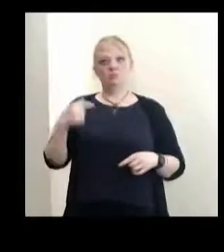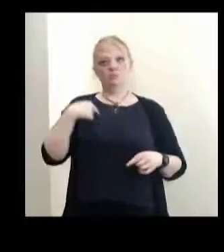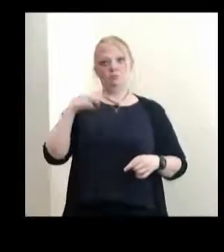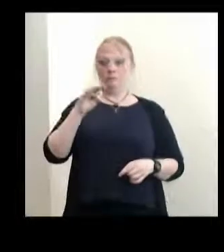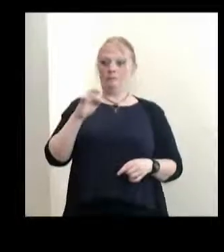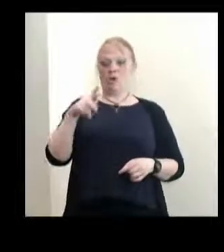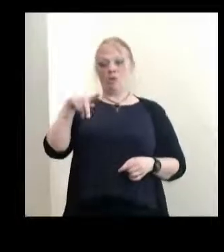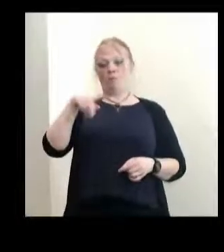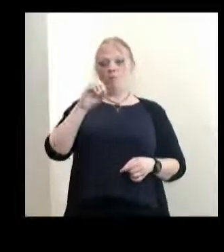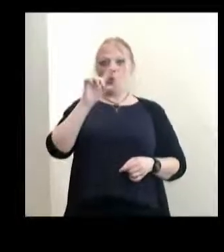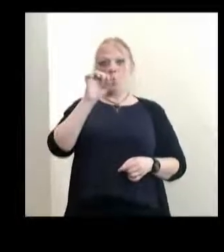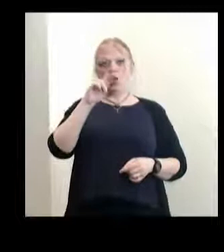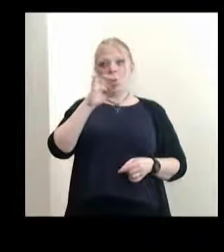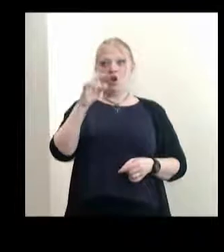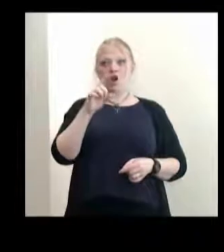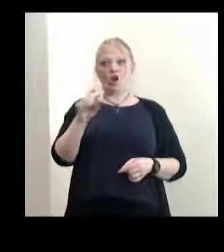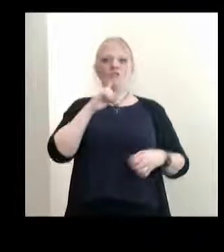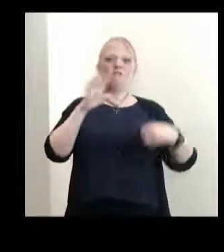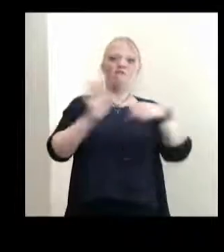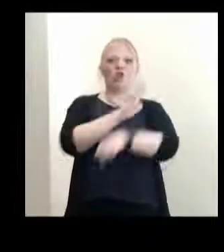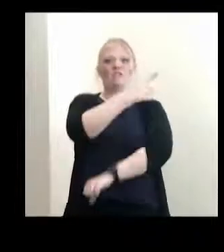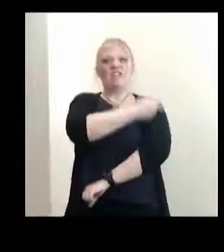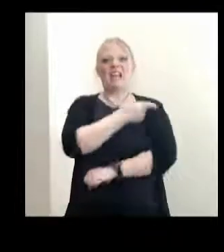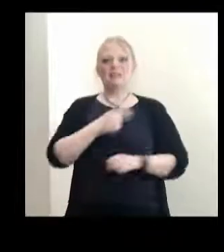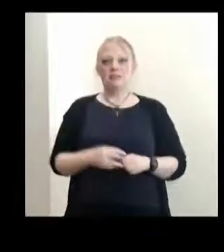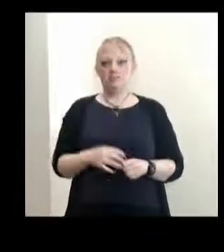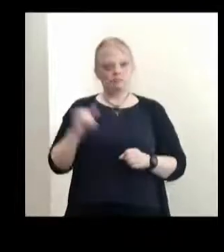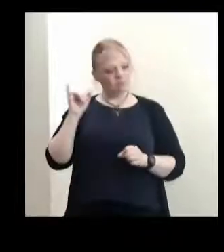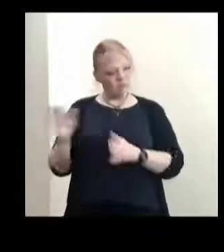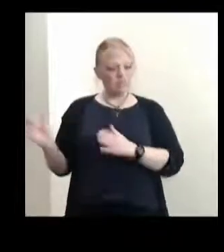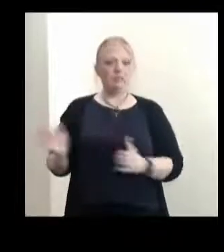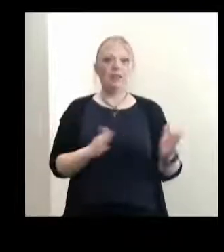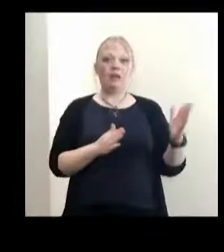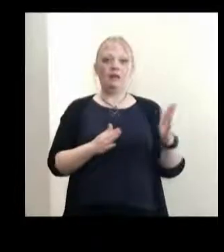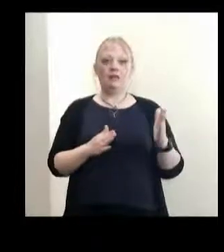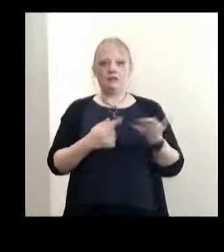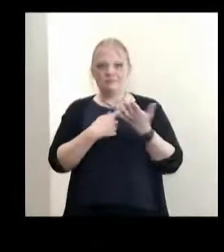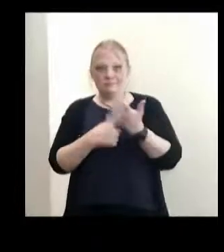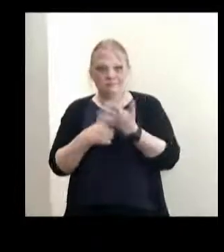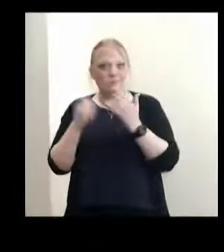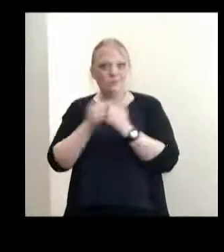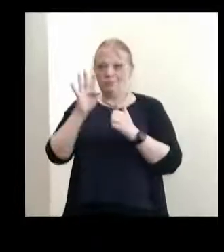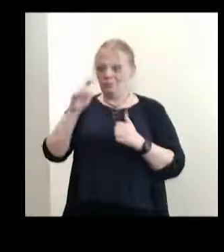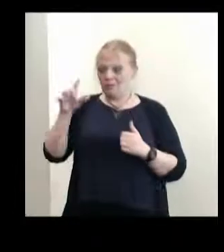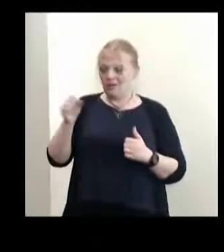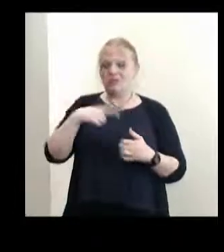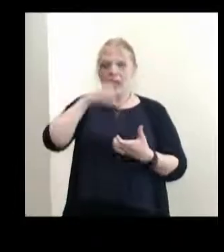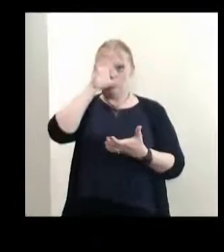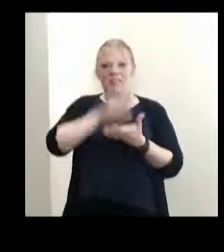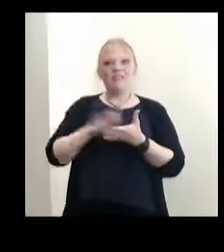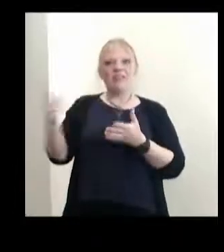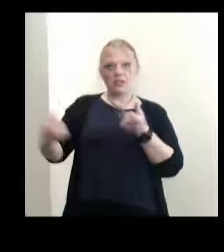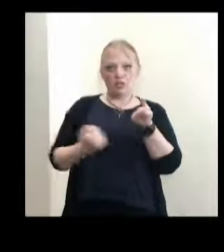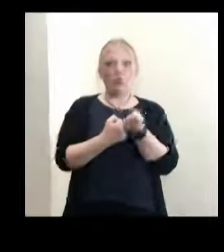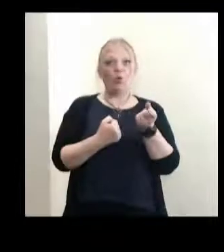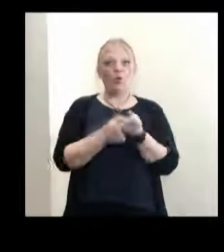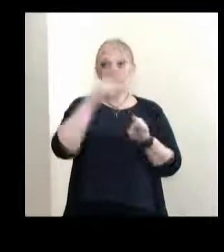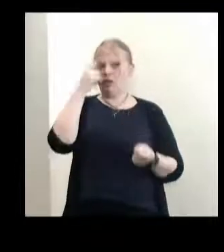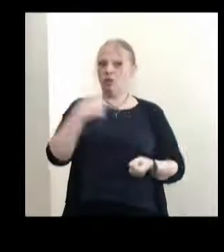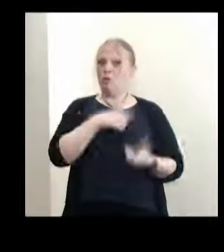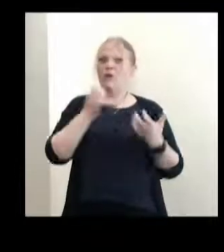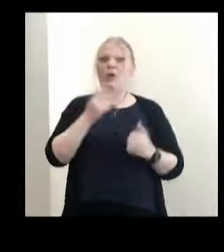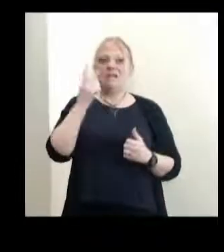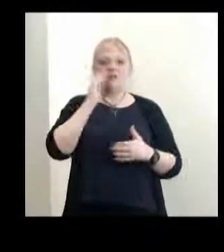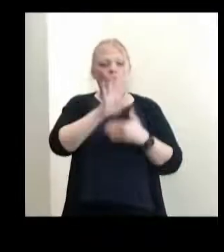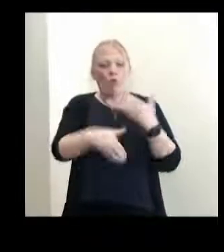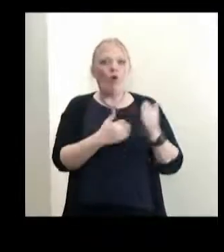Polenkars, is fully vaccinated. That is our plan. We've talked it with the Bills. I believe they support it because we want to see all